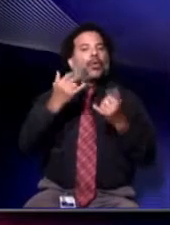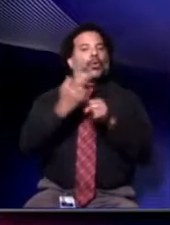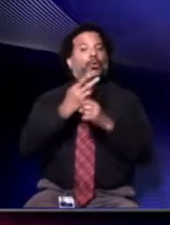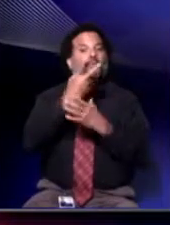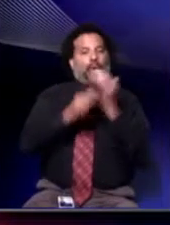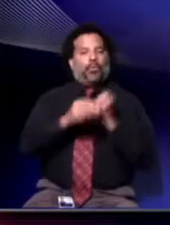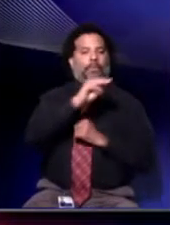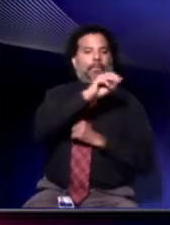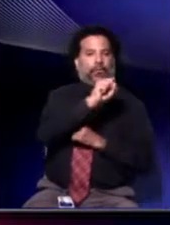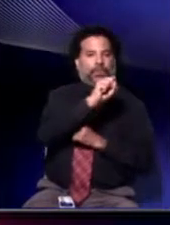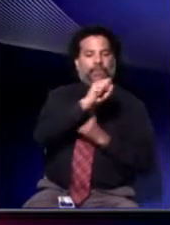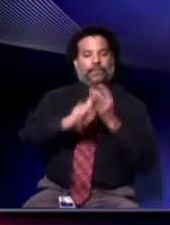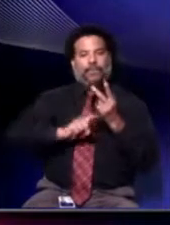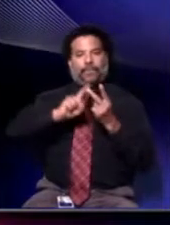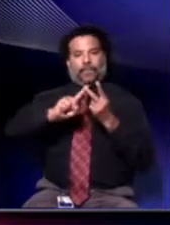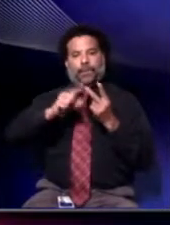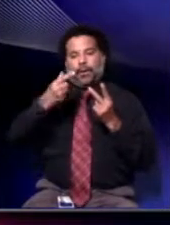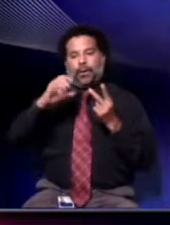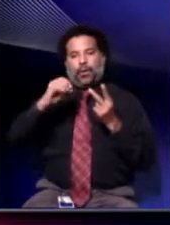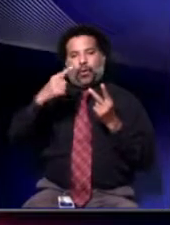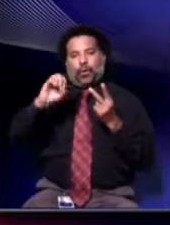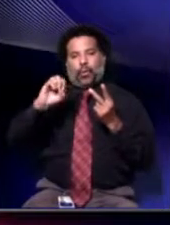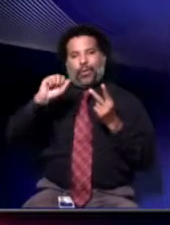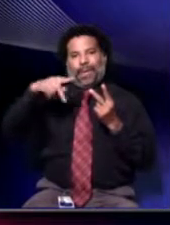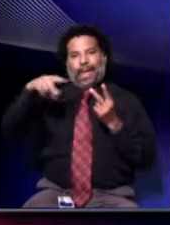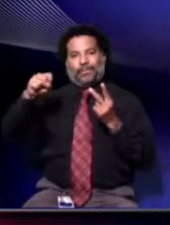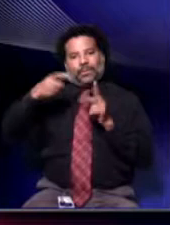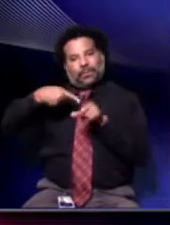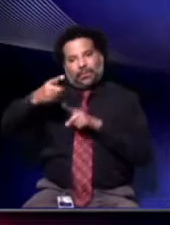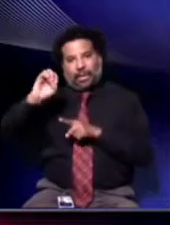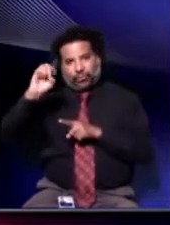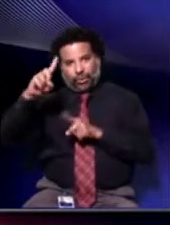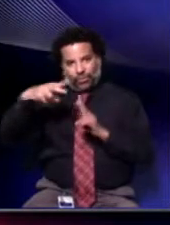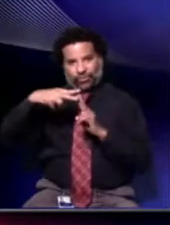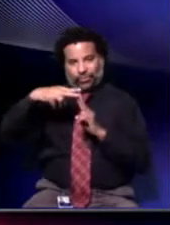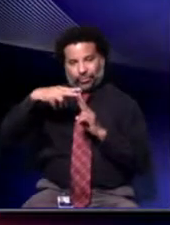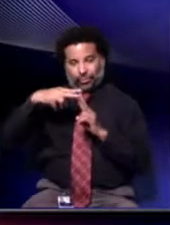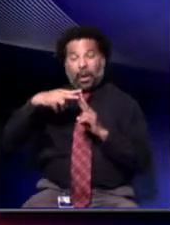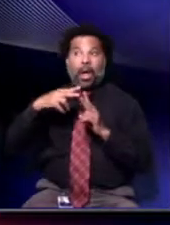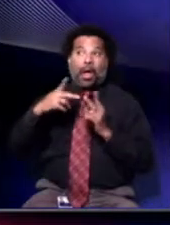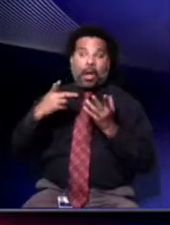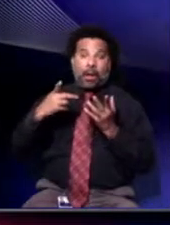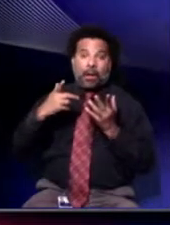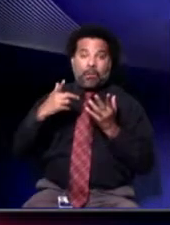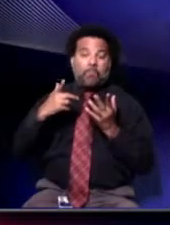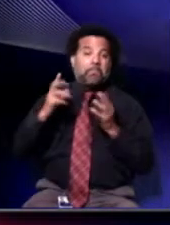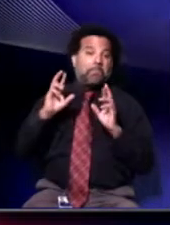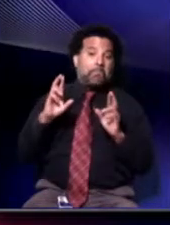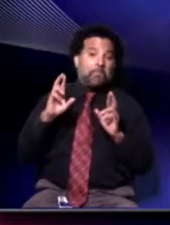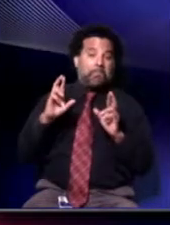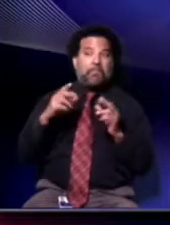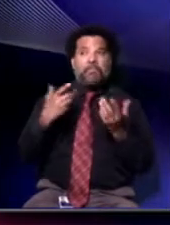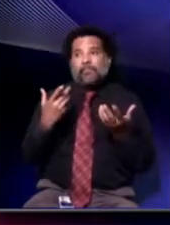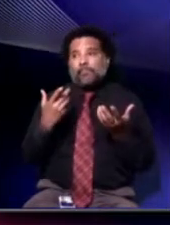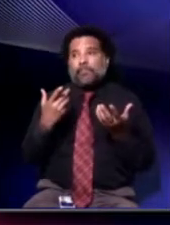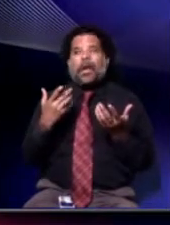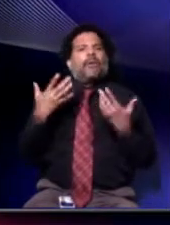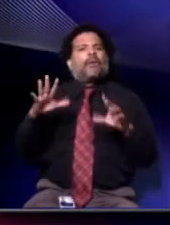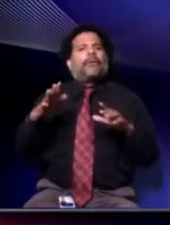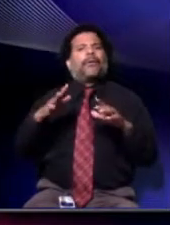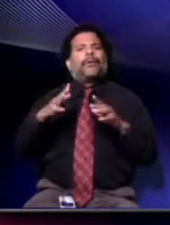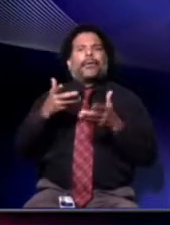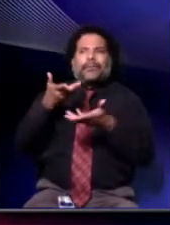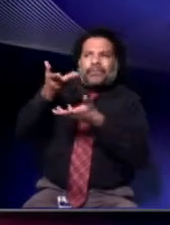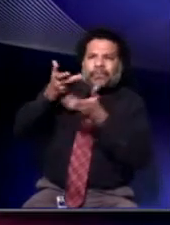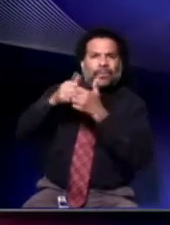also on Google Apps for Education. We're hoping we've already been in talks with the state